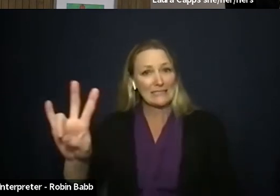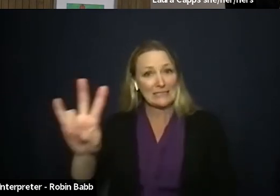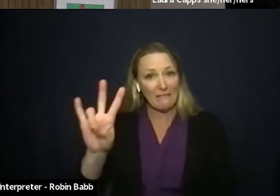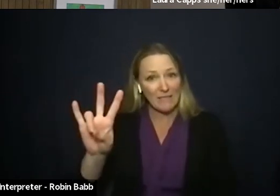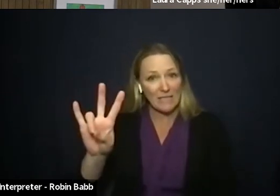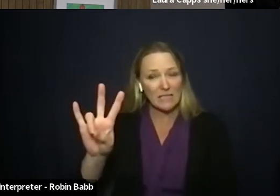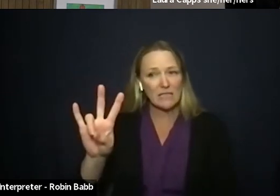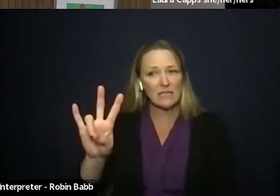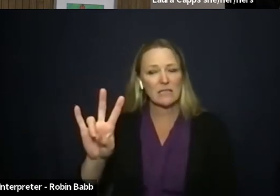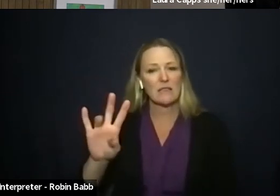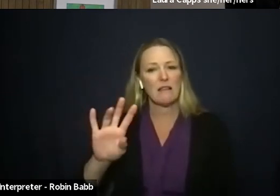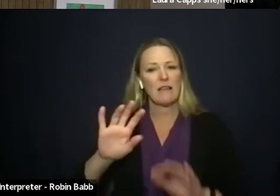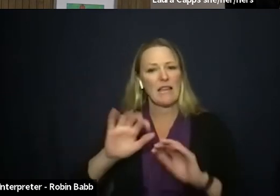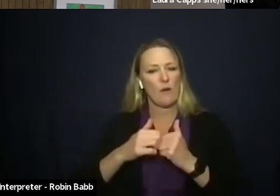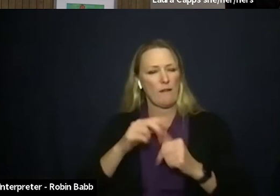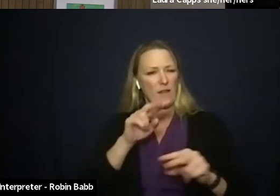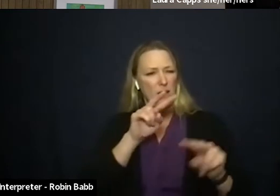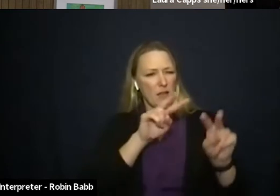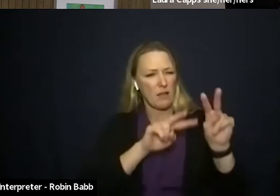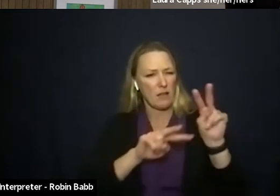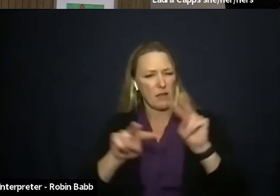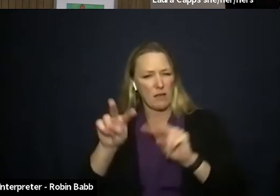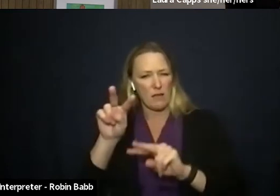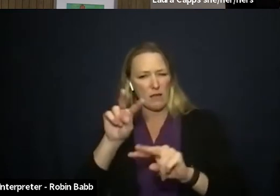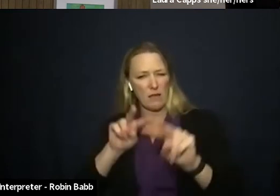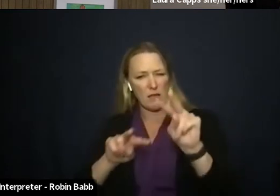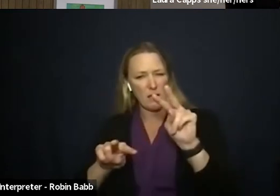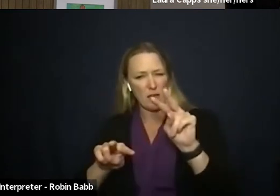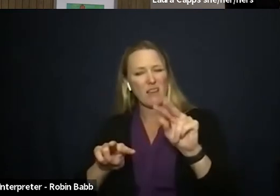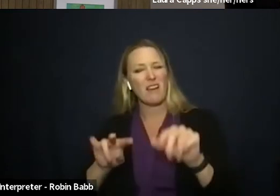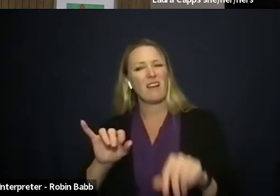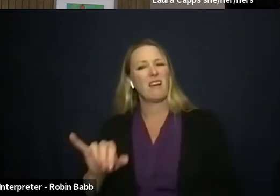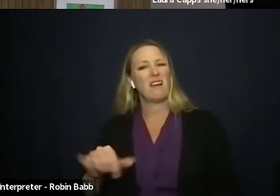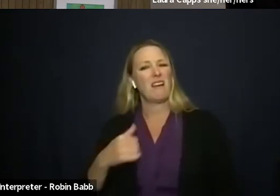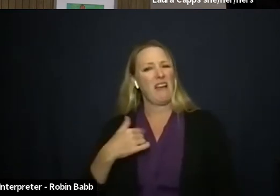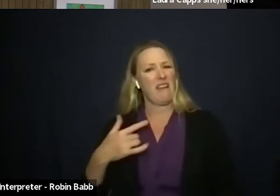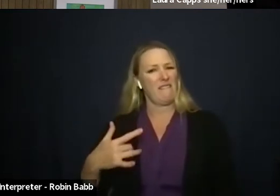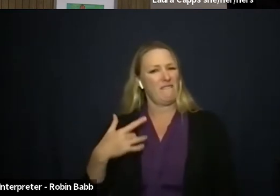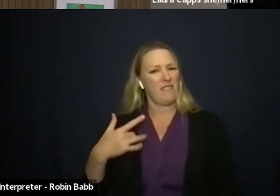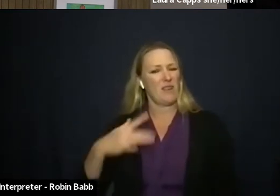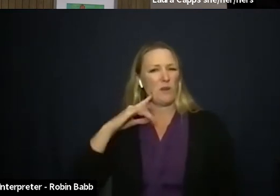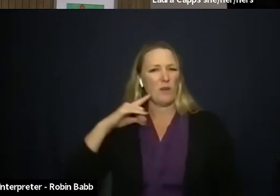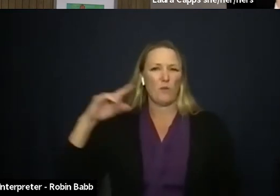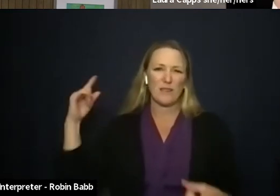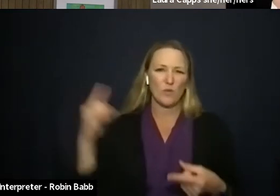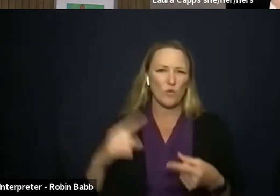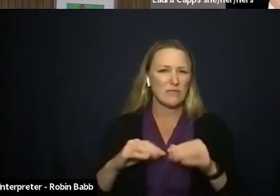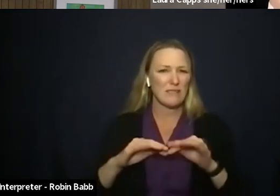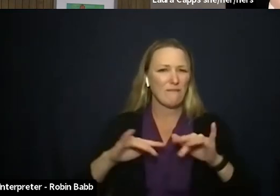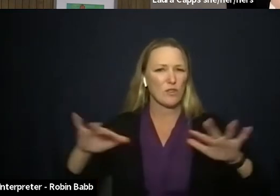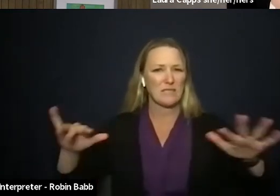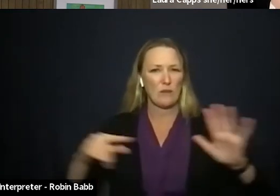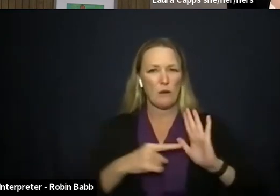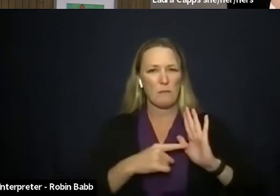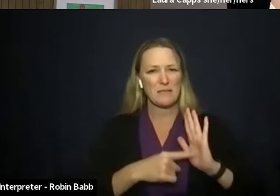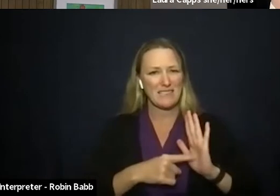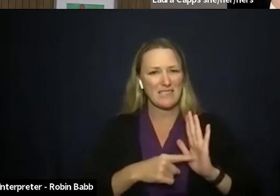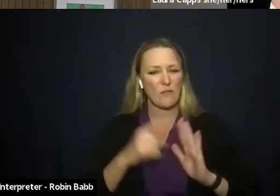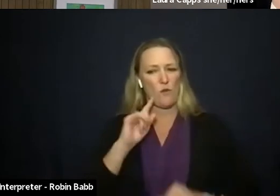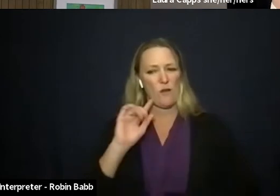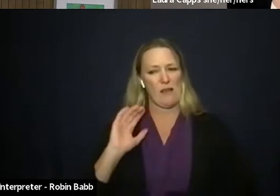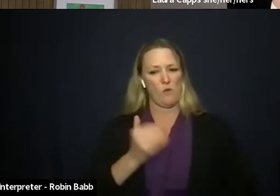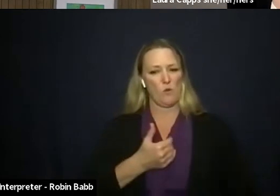seen the map is actually going to be less of a diverse representation for our students and representing our